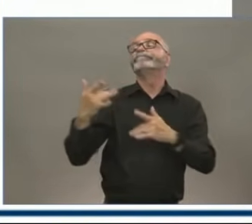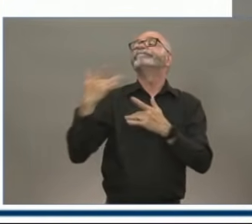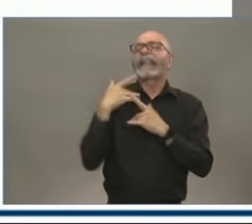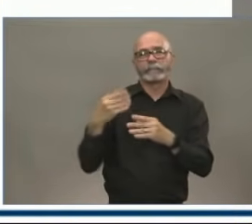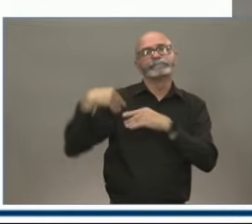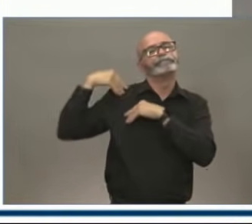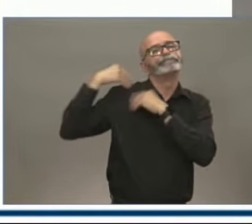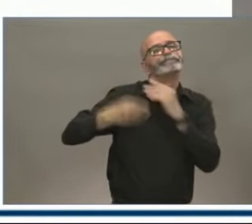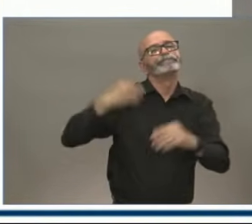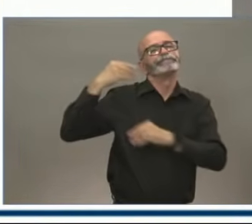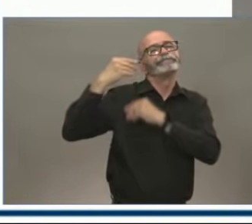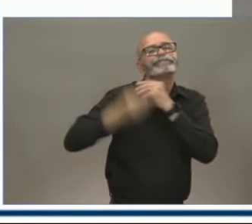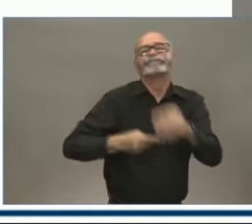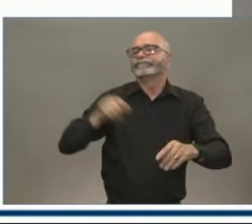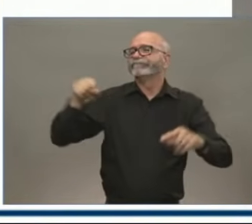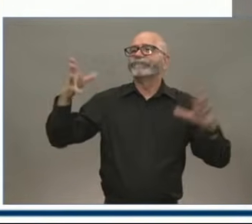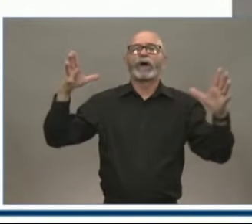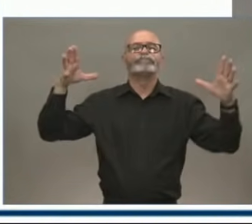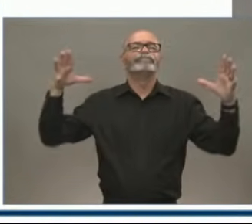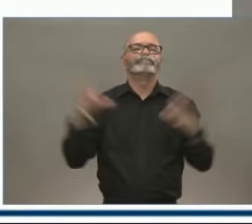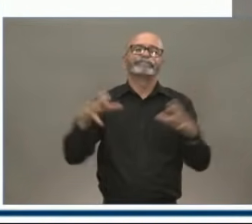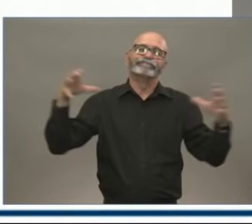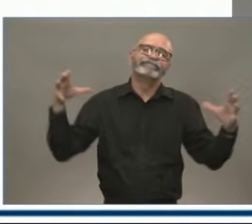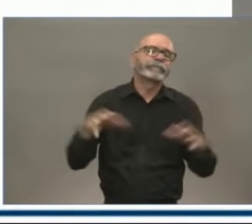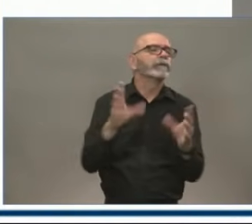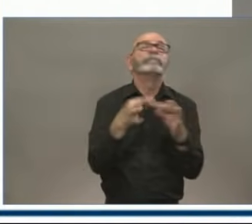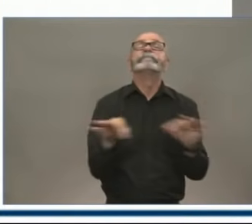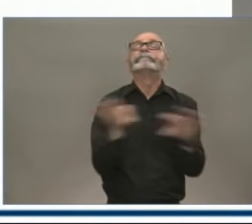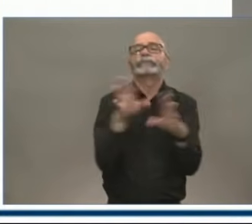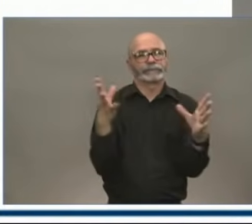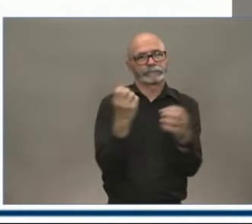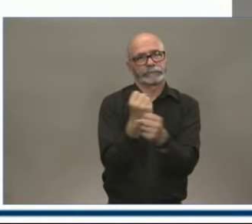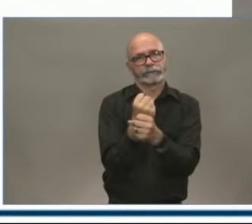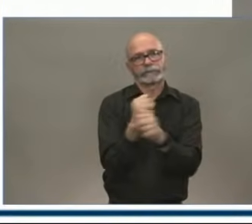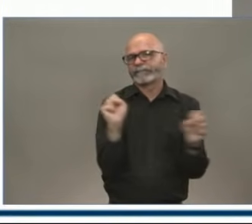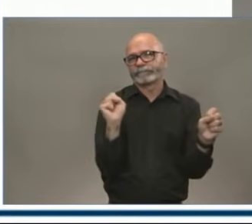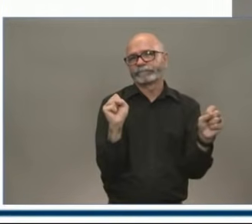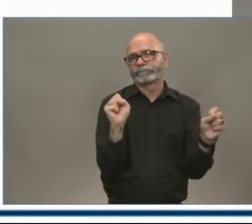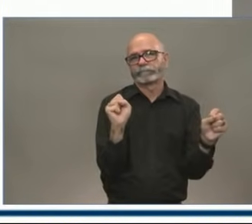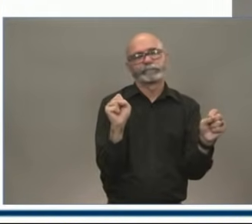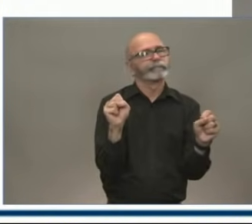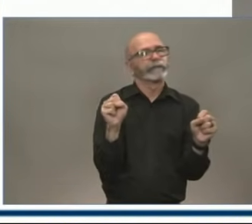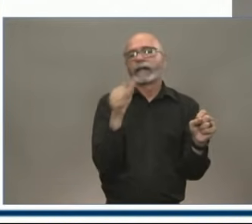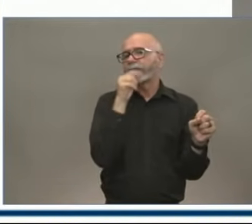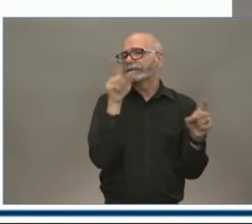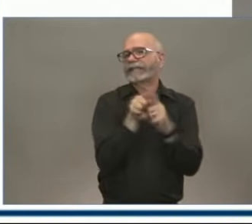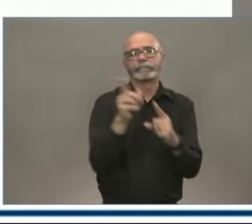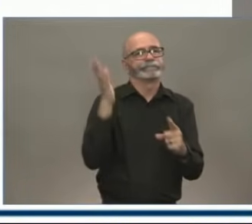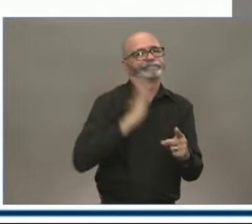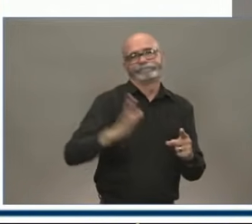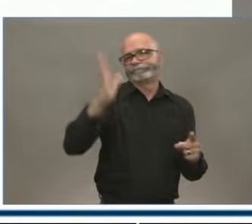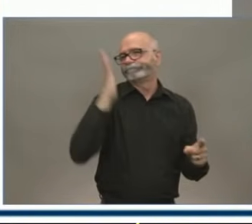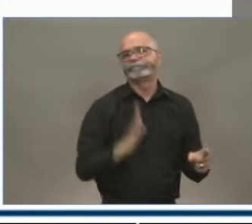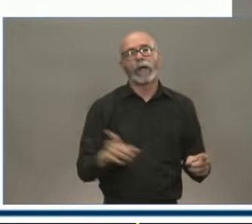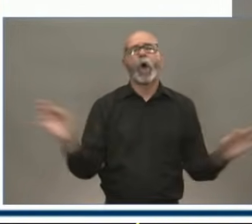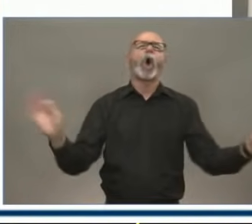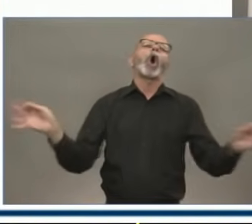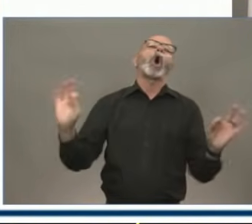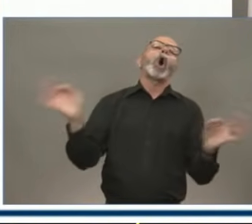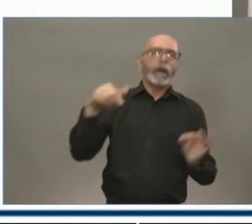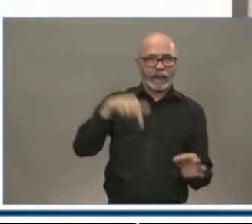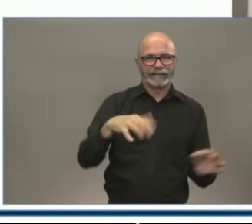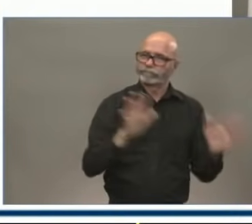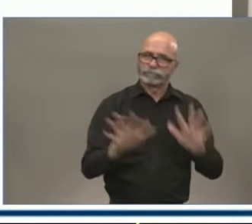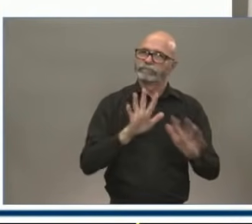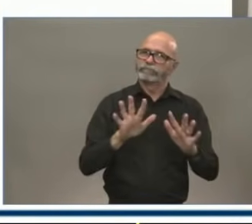safe, are going to have to be looking very different, even if we are in a place where we're starting to lift some of the restrictions. Next question